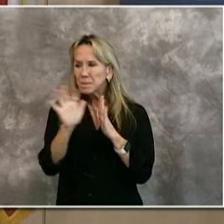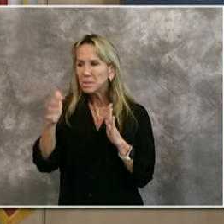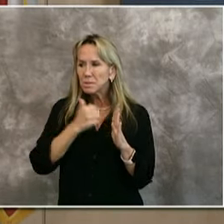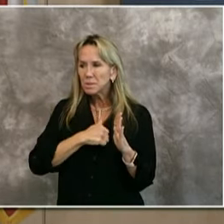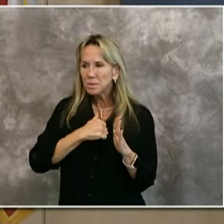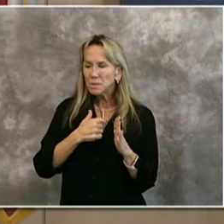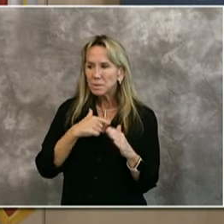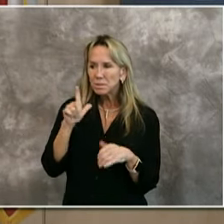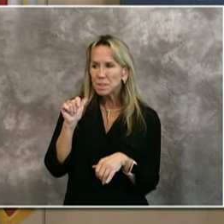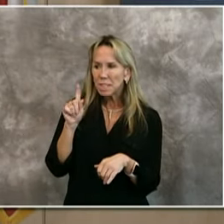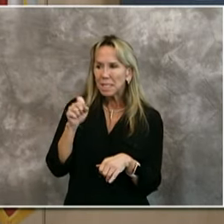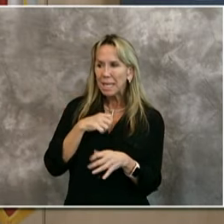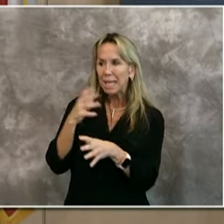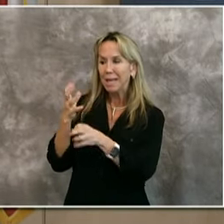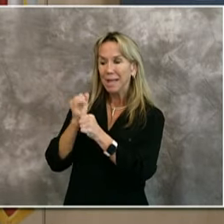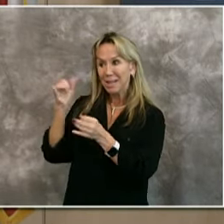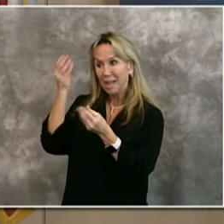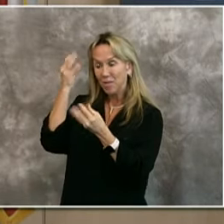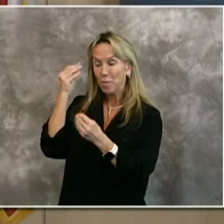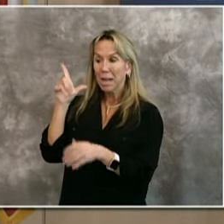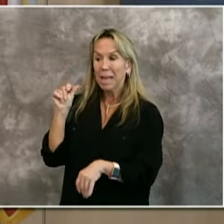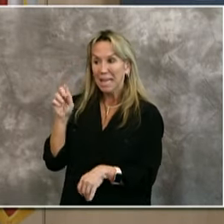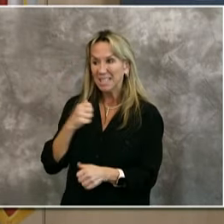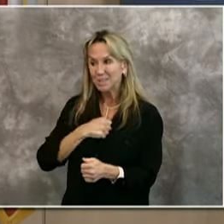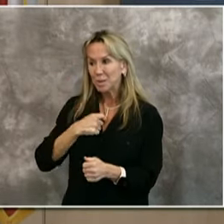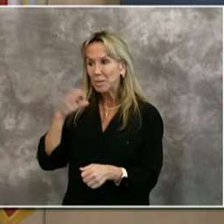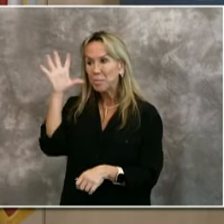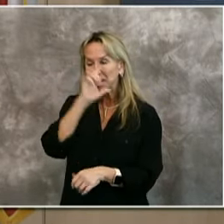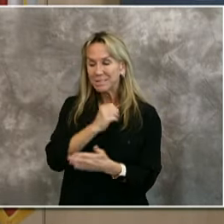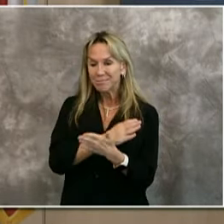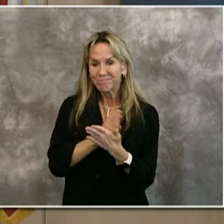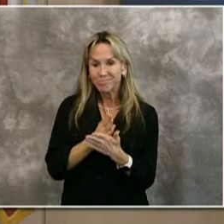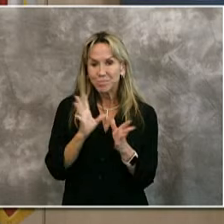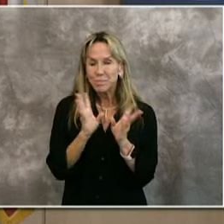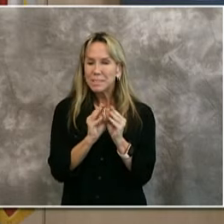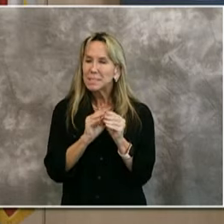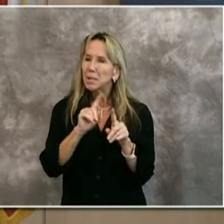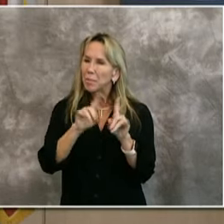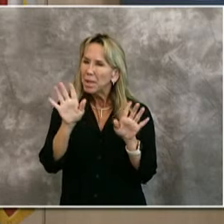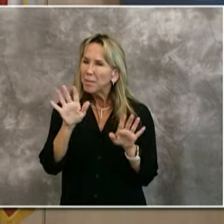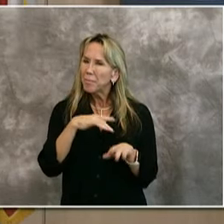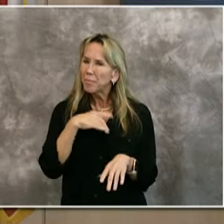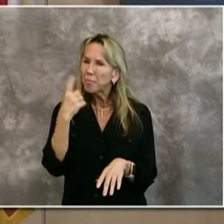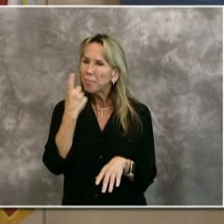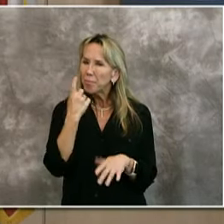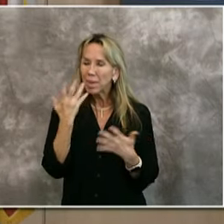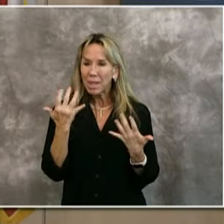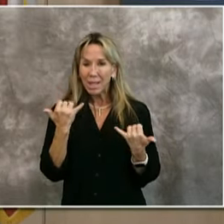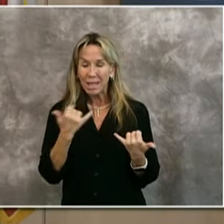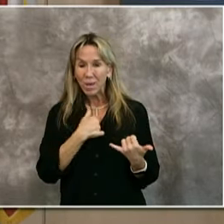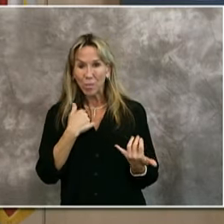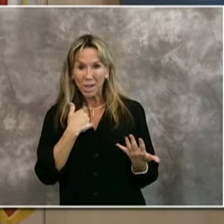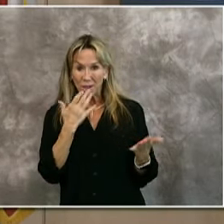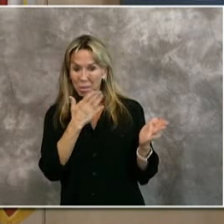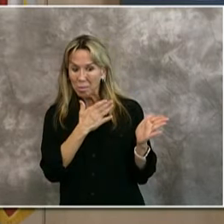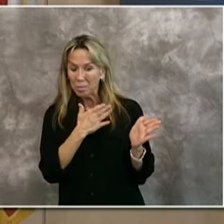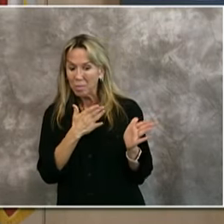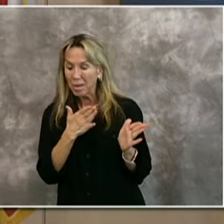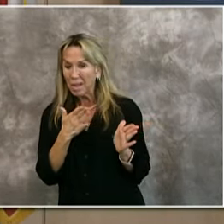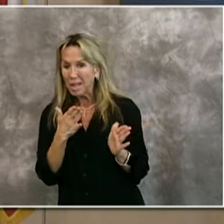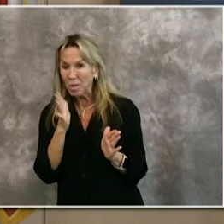some reason for the call, so I missed the beginning of it. But was there any movement toward amending